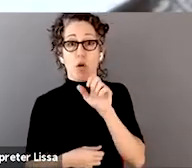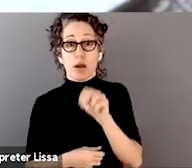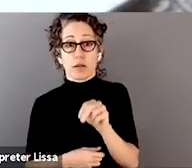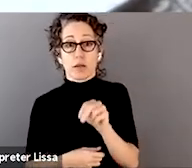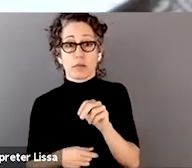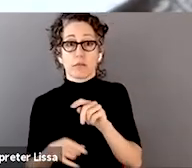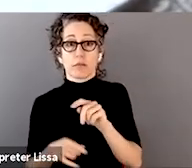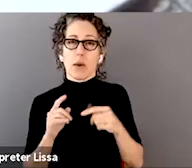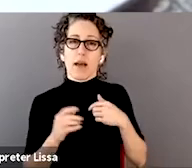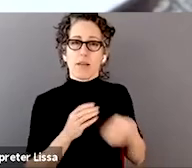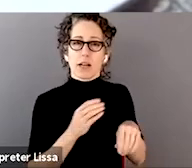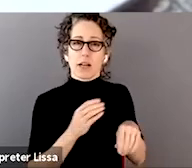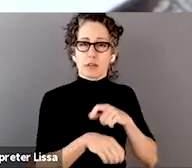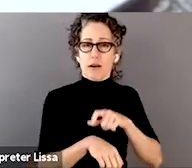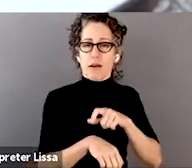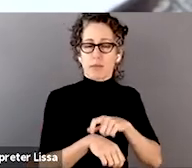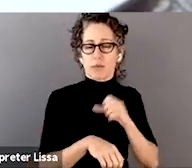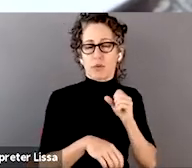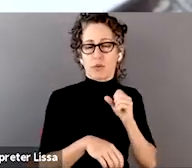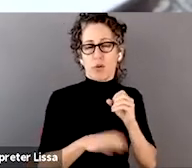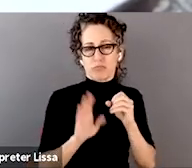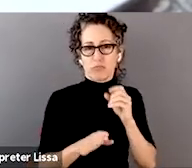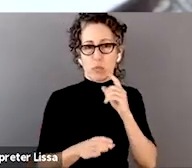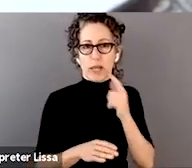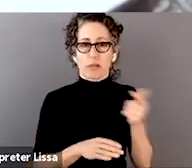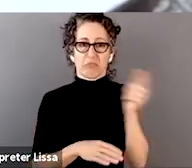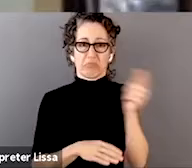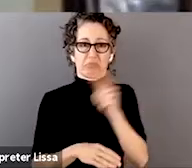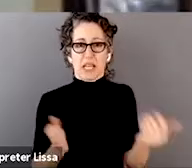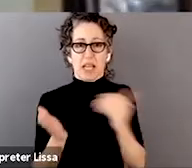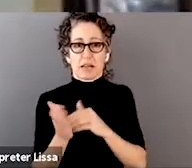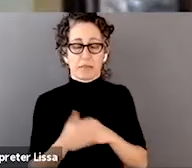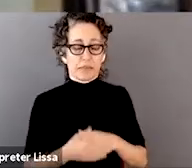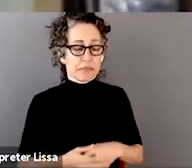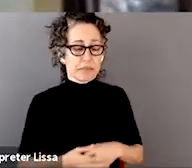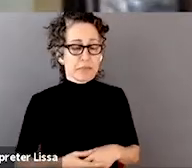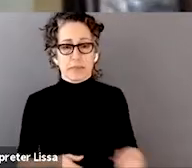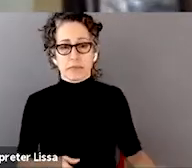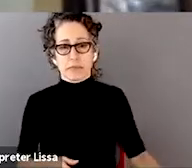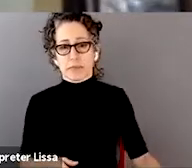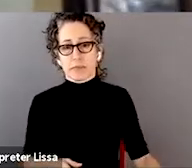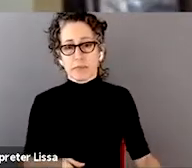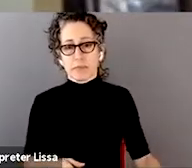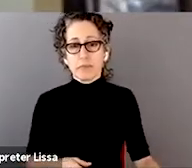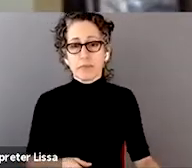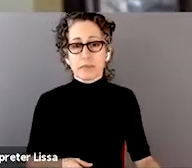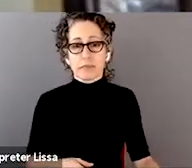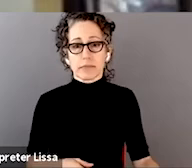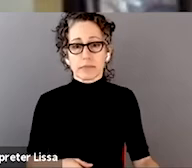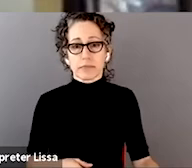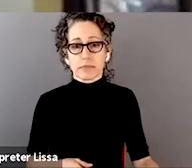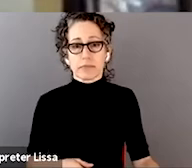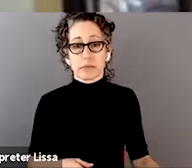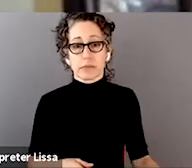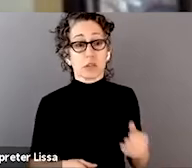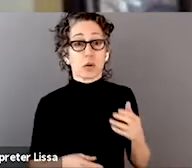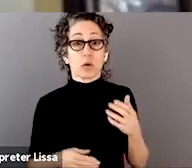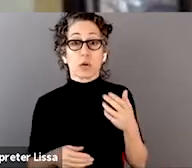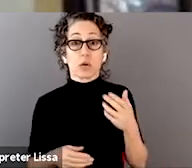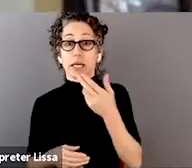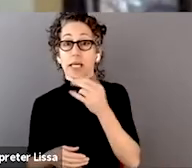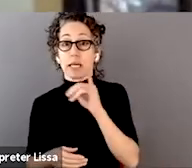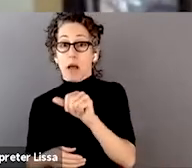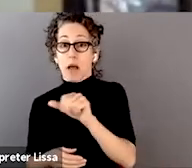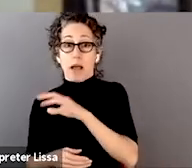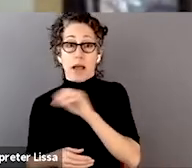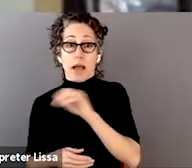back around, we can do that as well. Sure, I'll just +1 to everything that Hima and Ahi have said. I